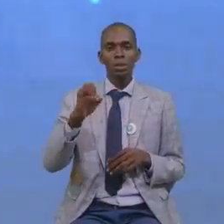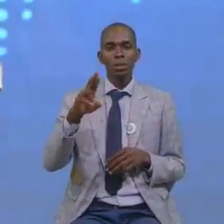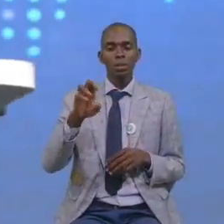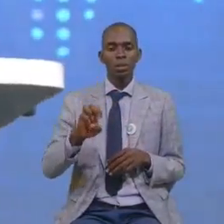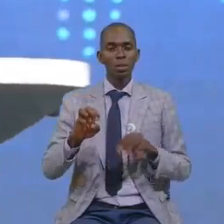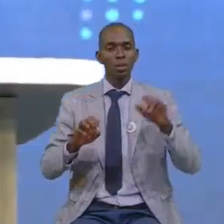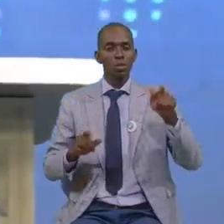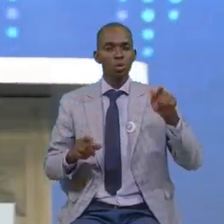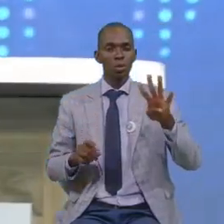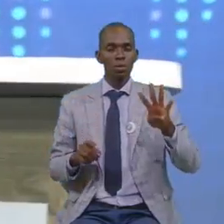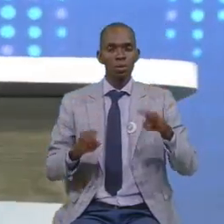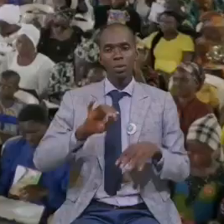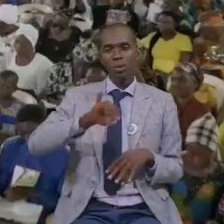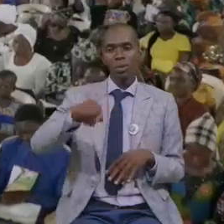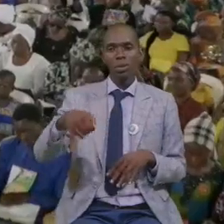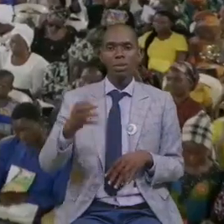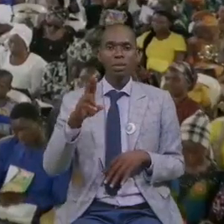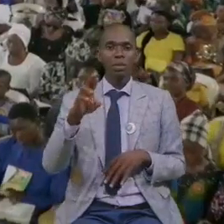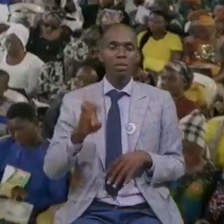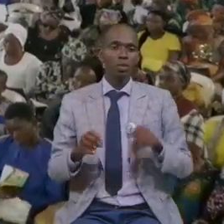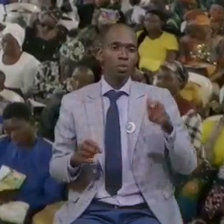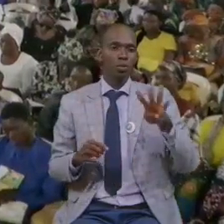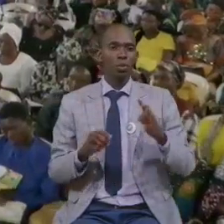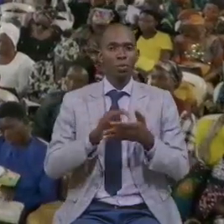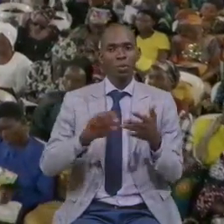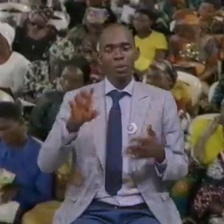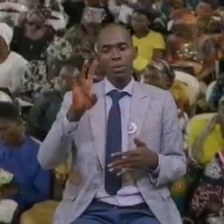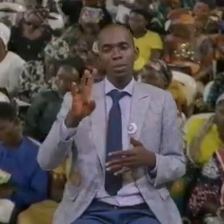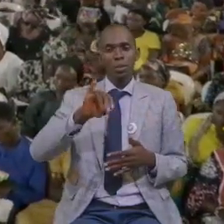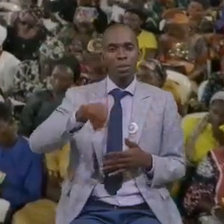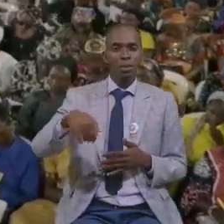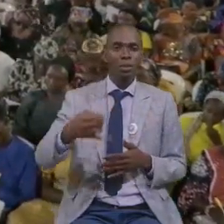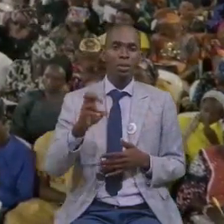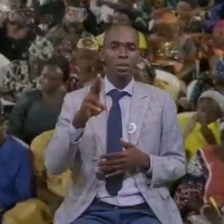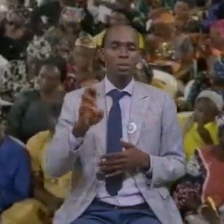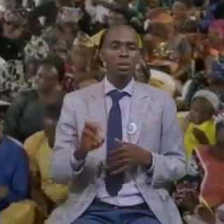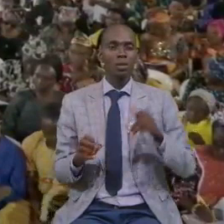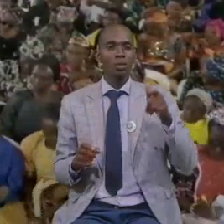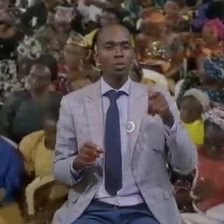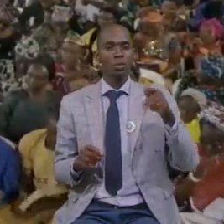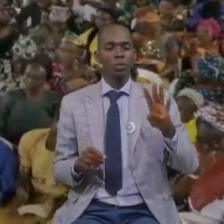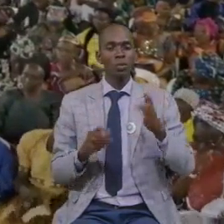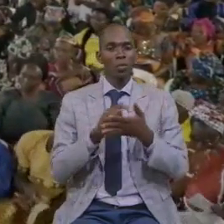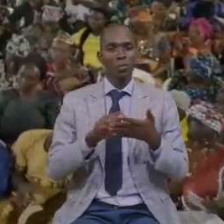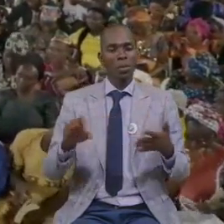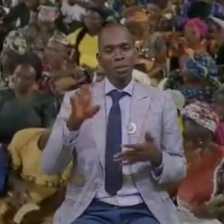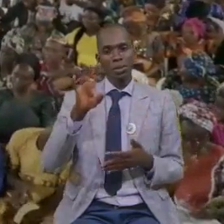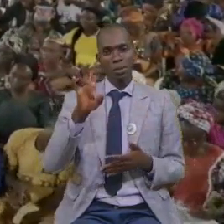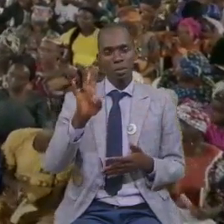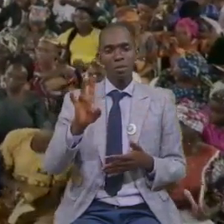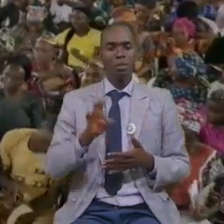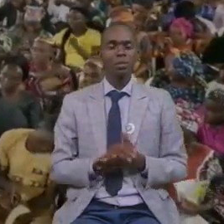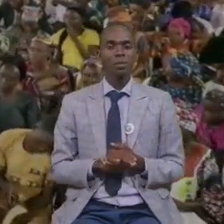24. And I'm reading from verse 7, Jeremiah chapter 24. We're reading